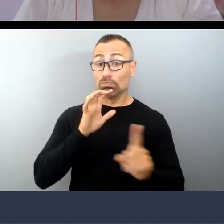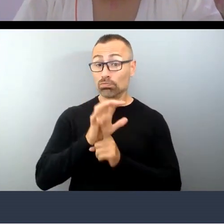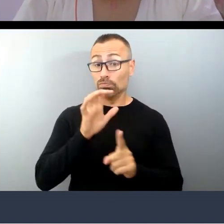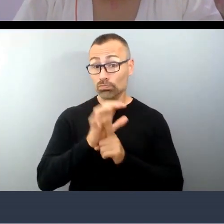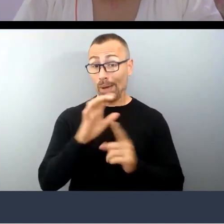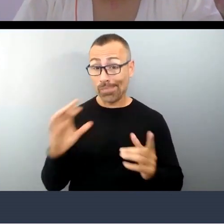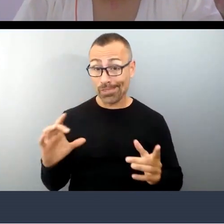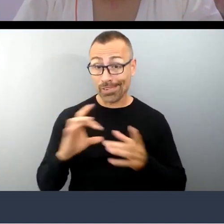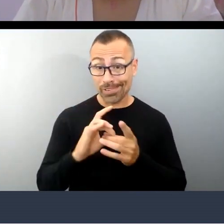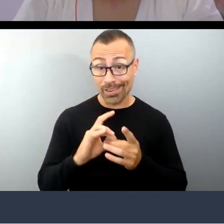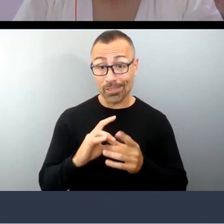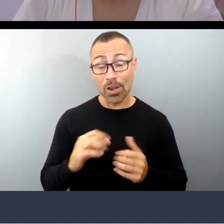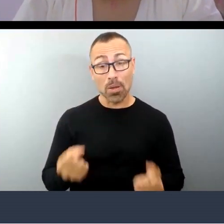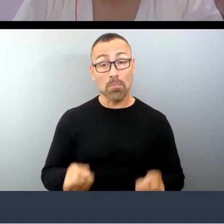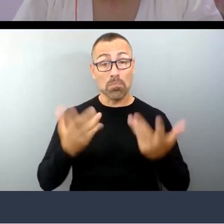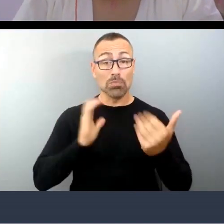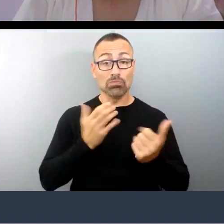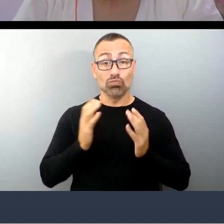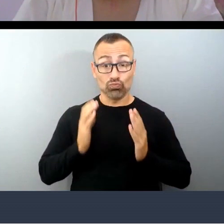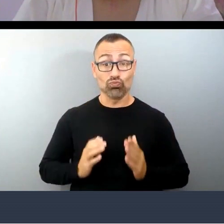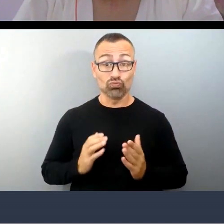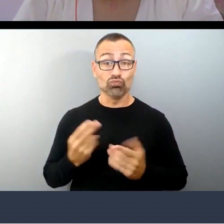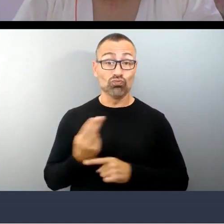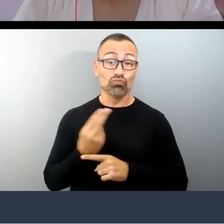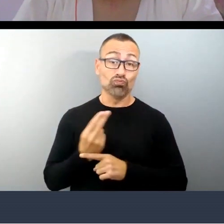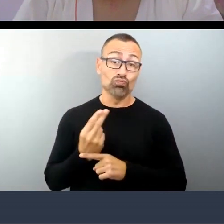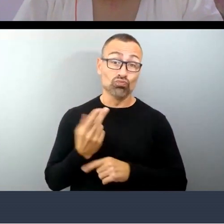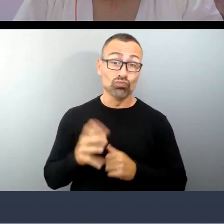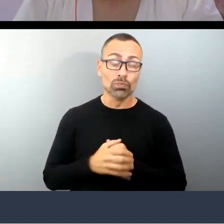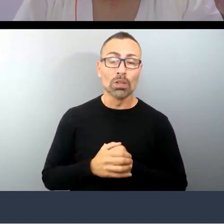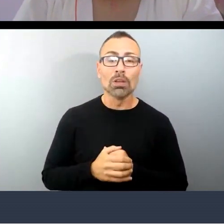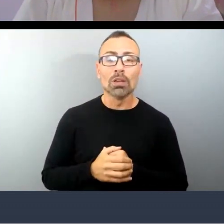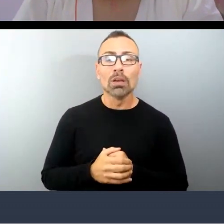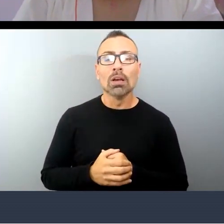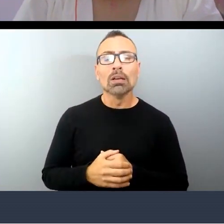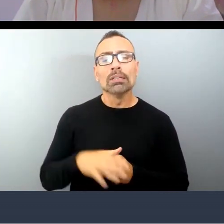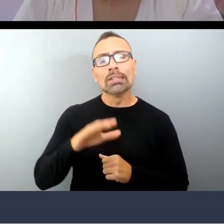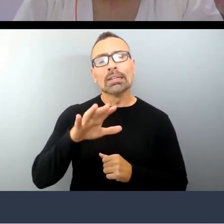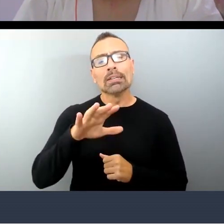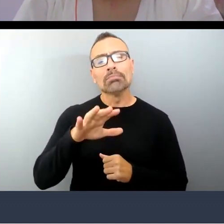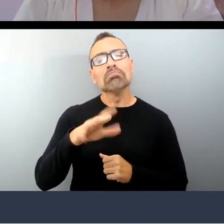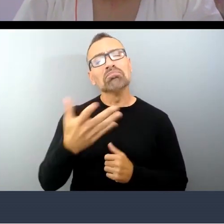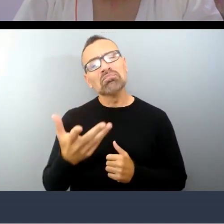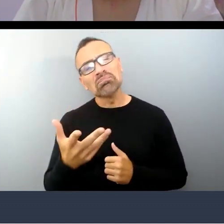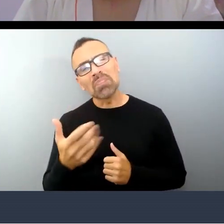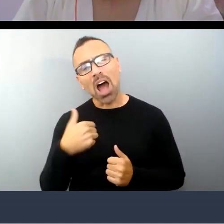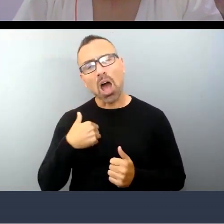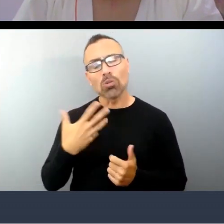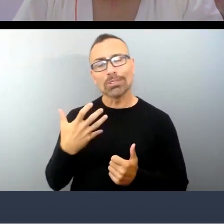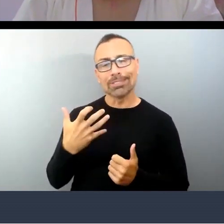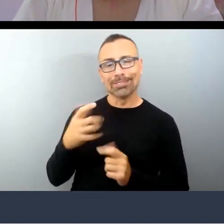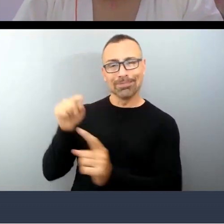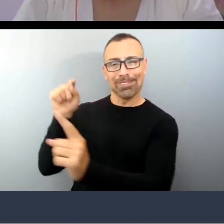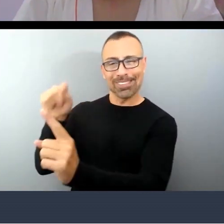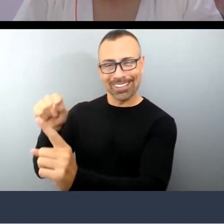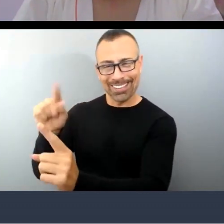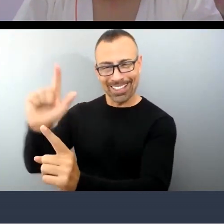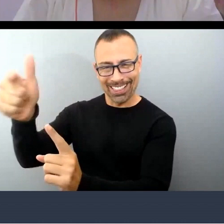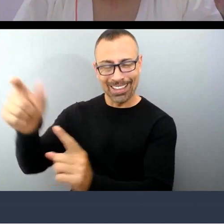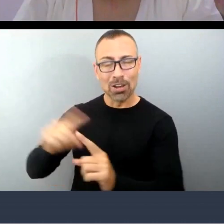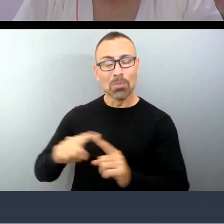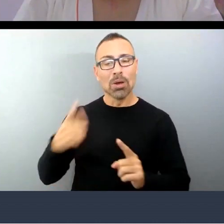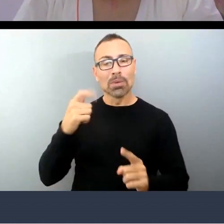customers utilize that connector. So Glue, and that's something I wanted to speak in a minute, since Glue